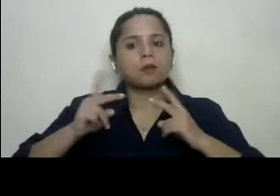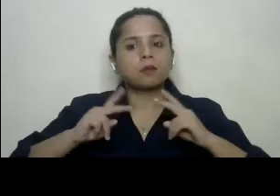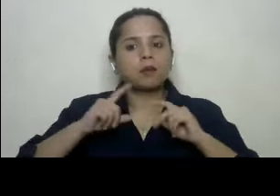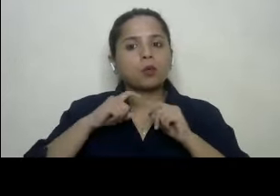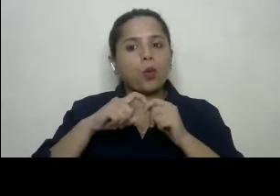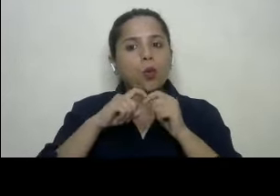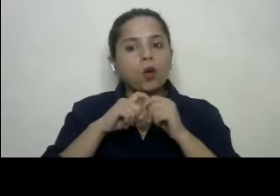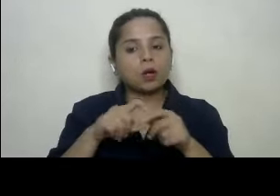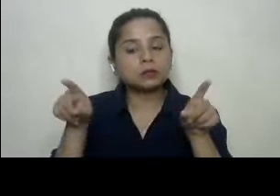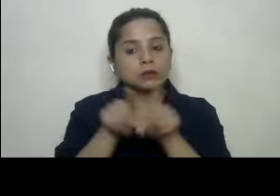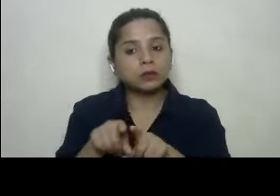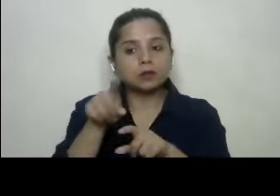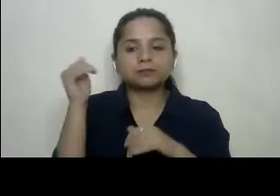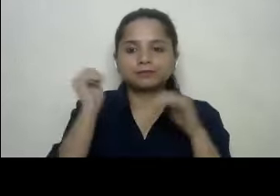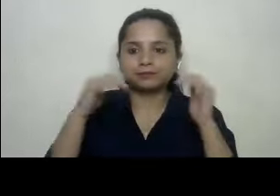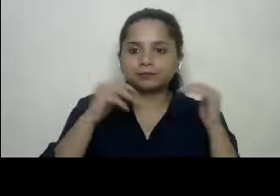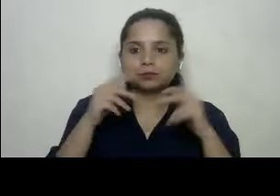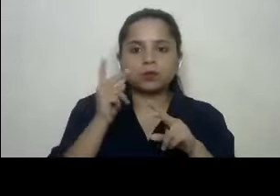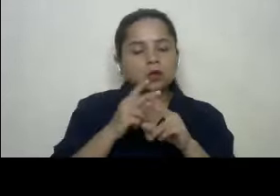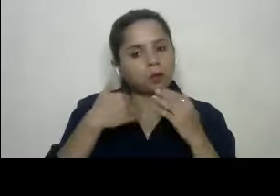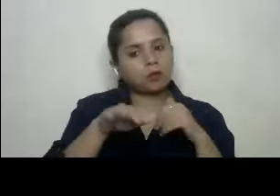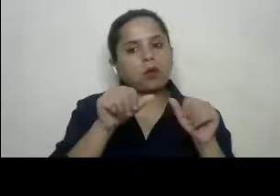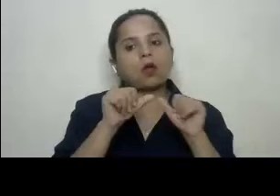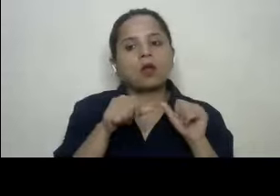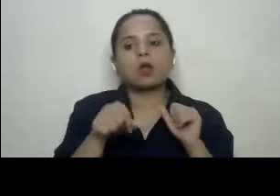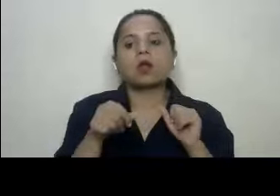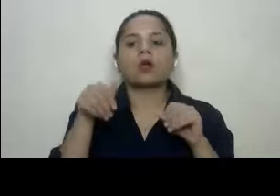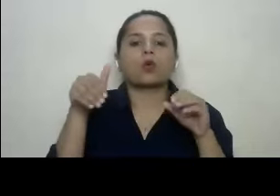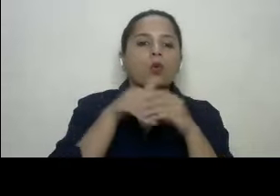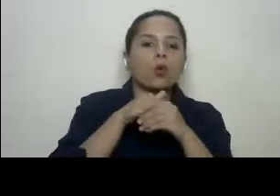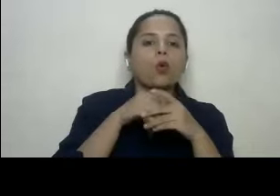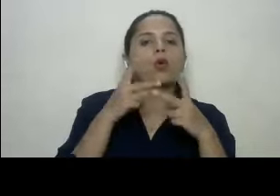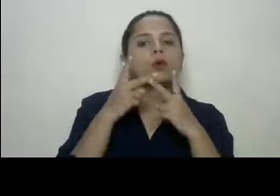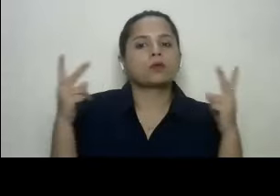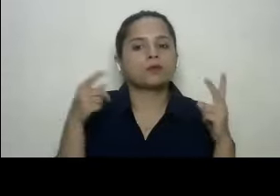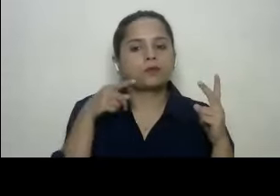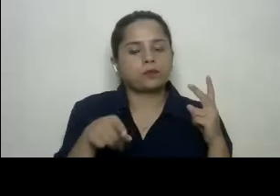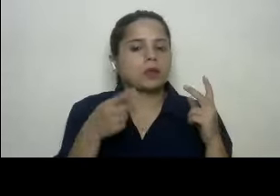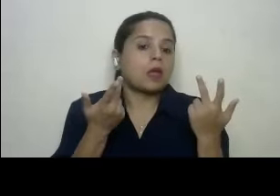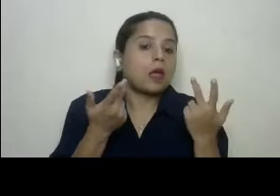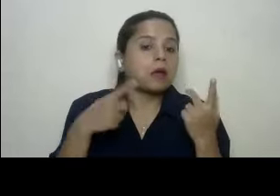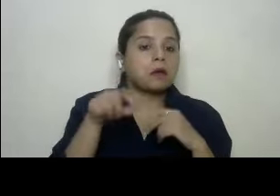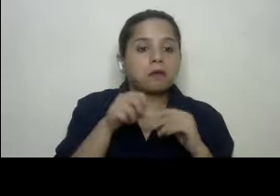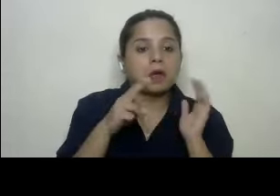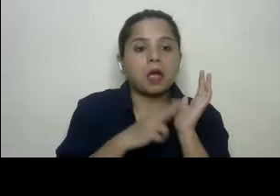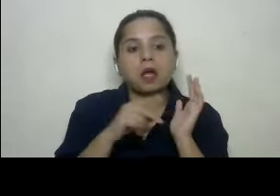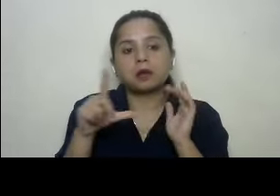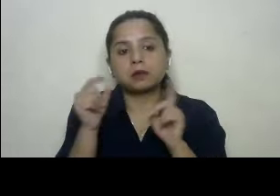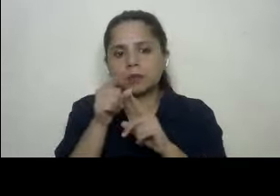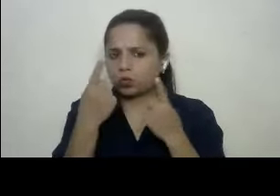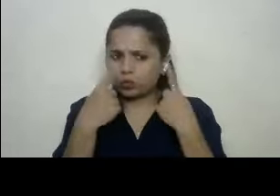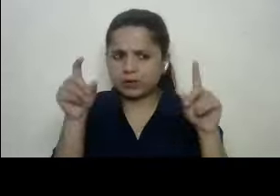you post on that chat. So it's maintaining the context throughout the chat. It works on NLP. Mohan, that's very correct.